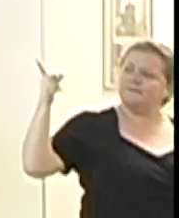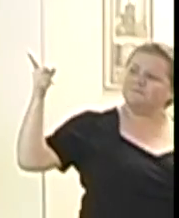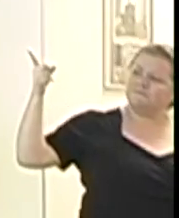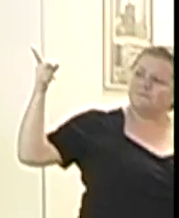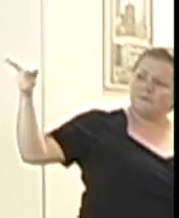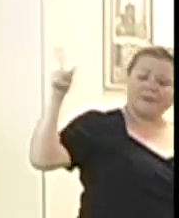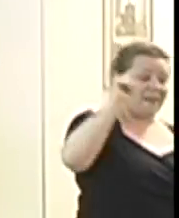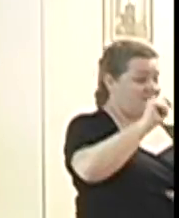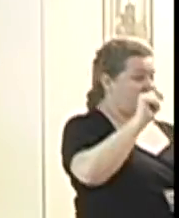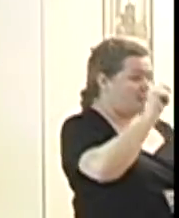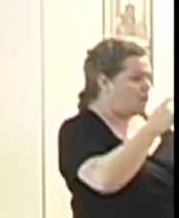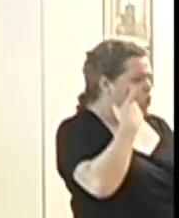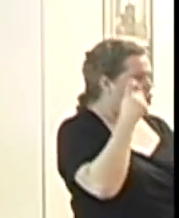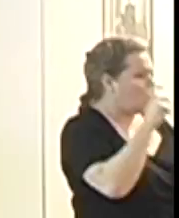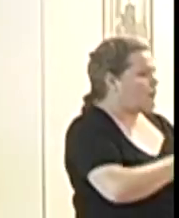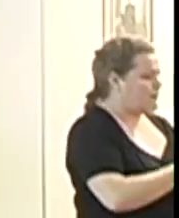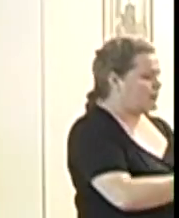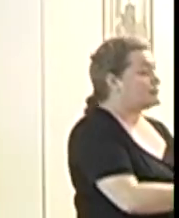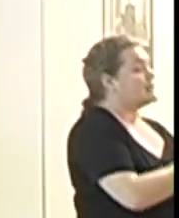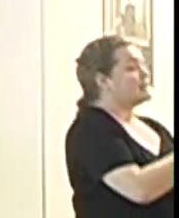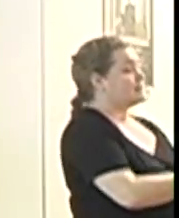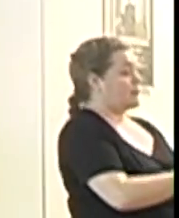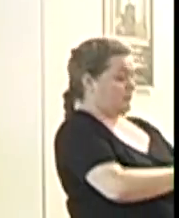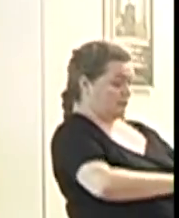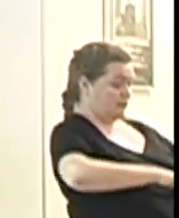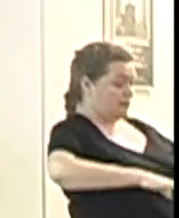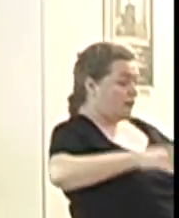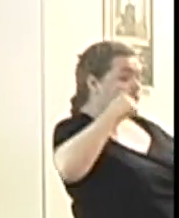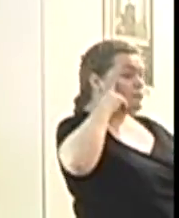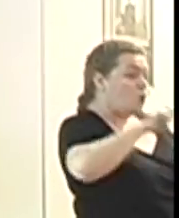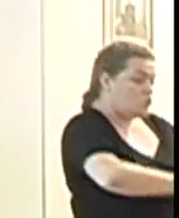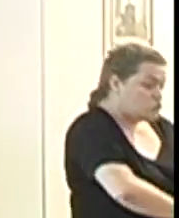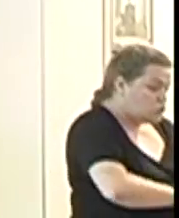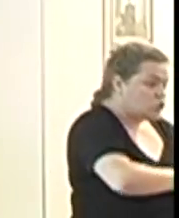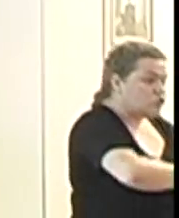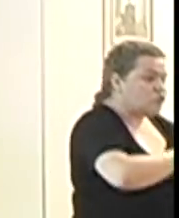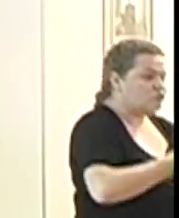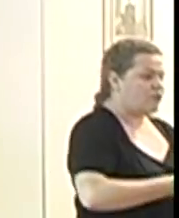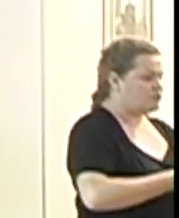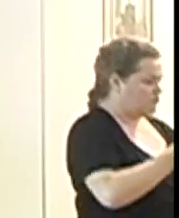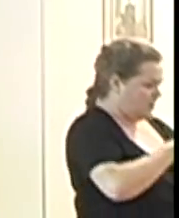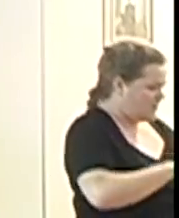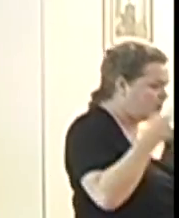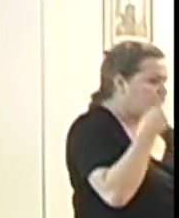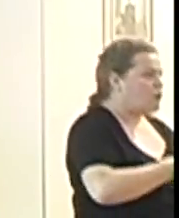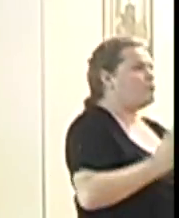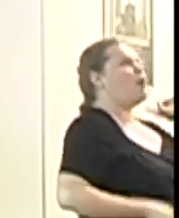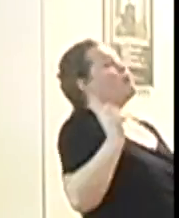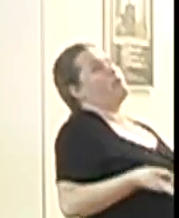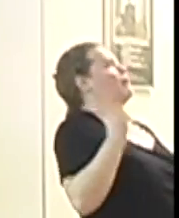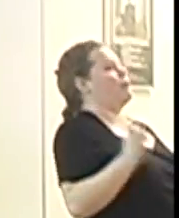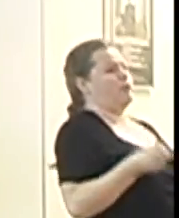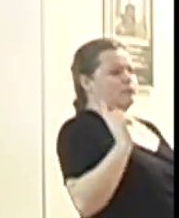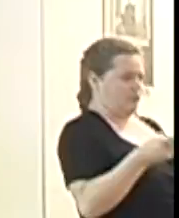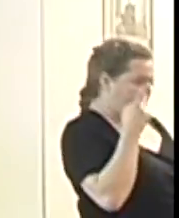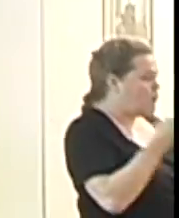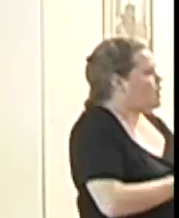children show repetitive kicking on a changing table. They show stereotypic arm